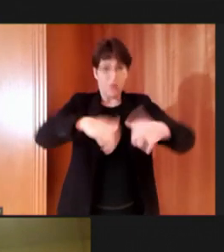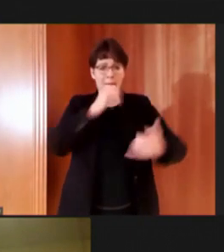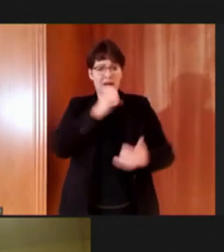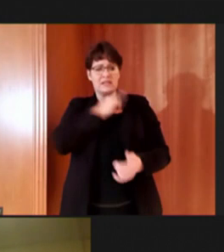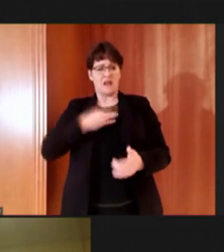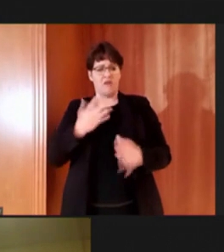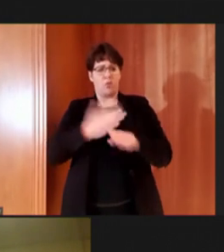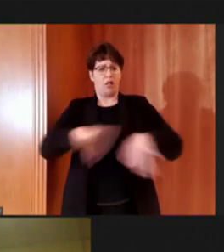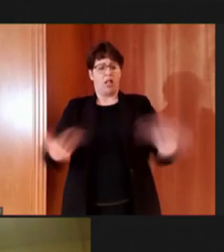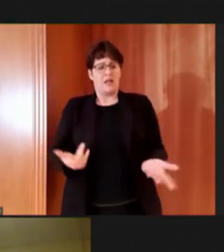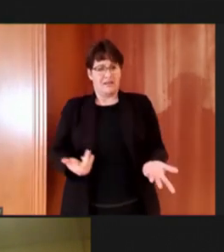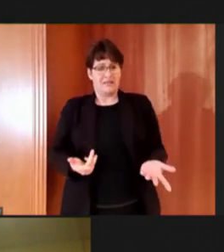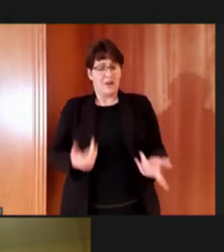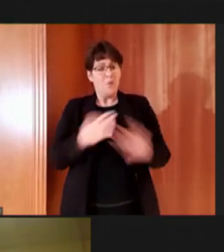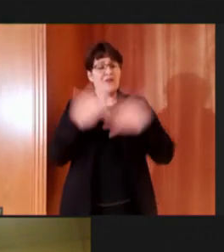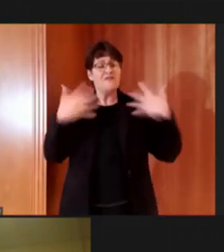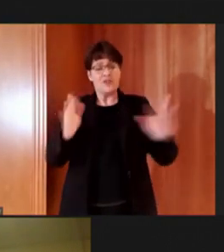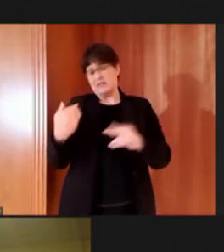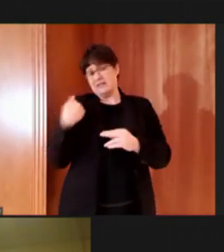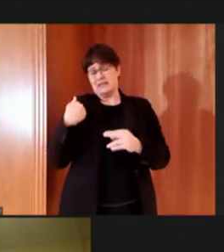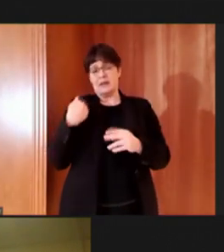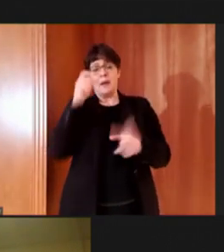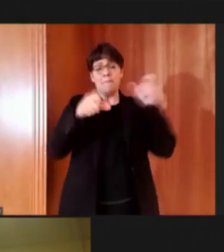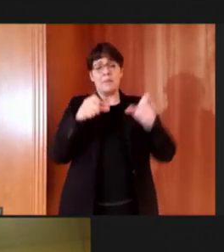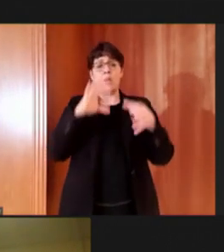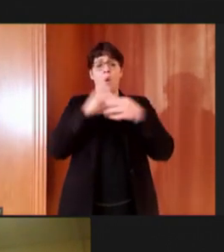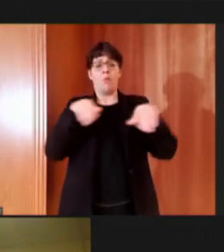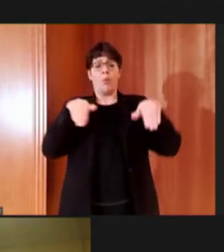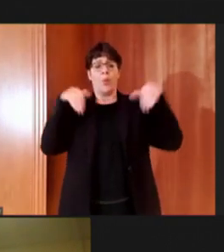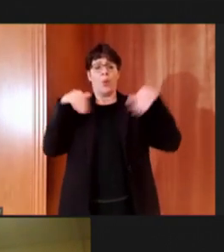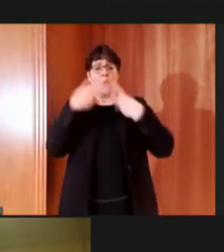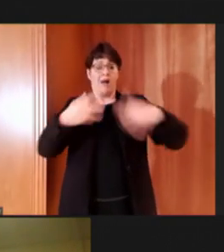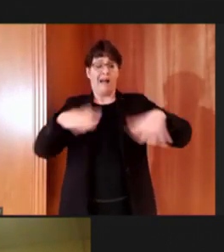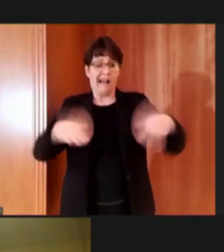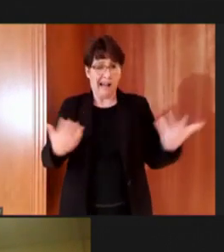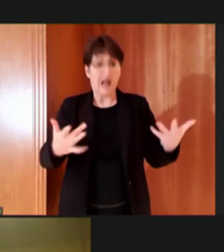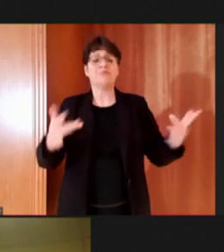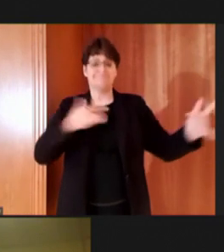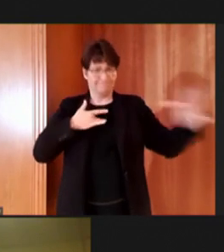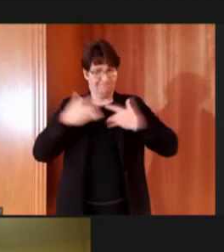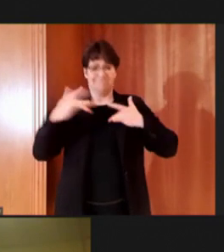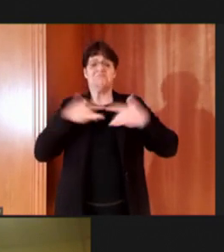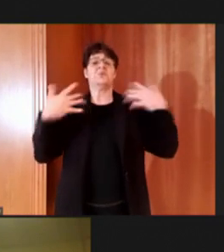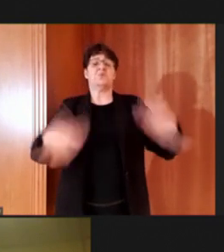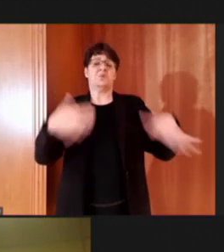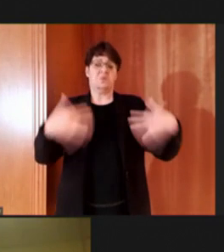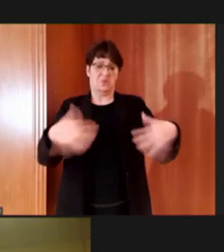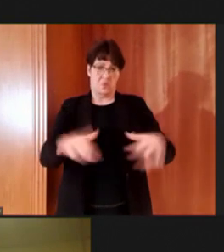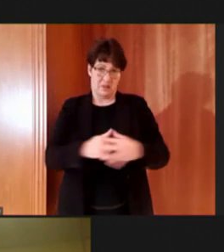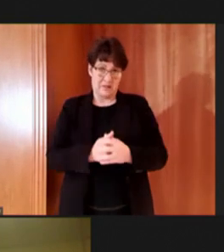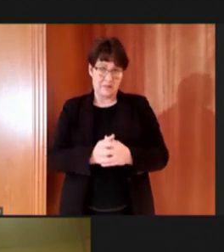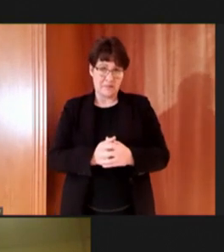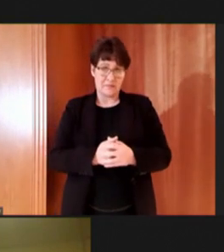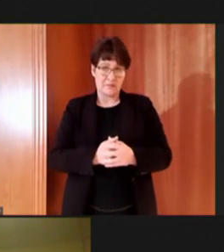The unemployment figures that were released recently are a great worry to all of us. It is